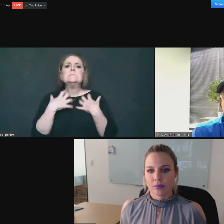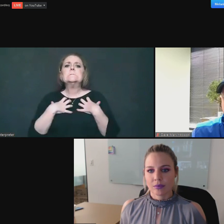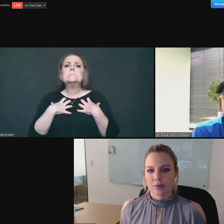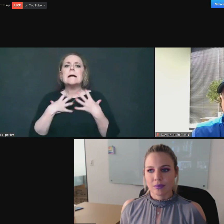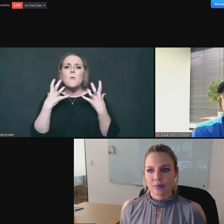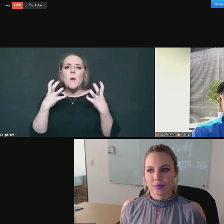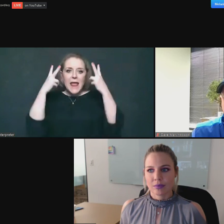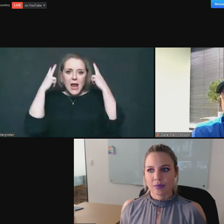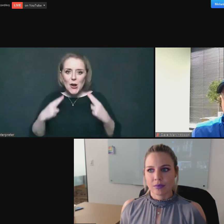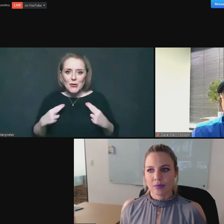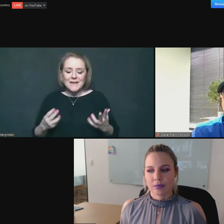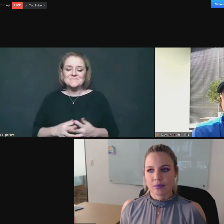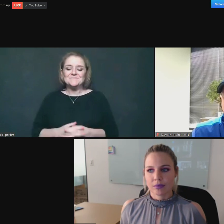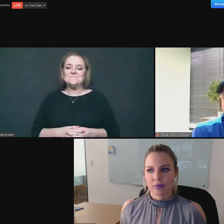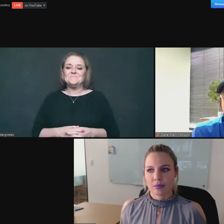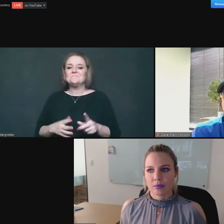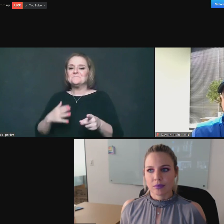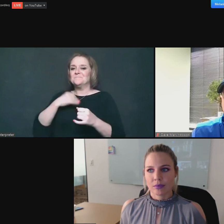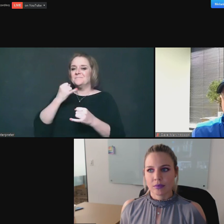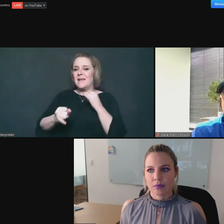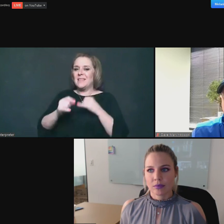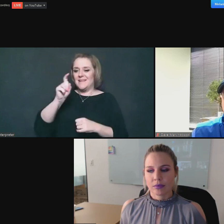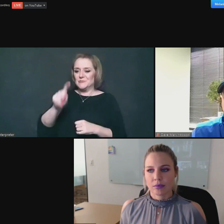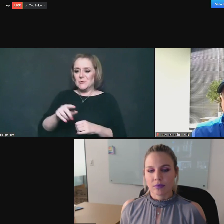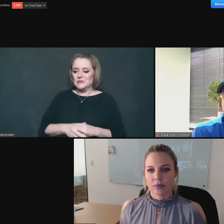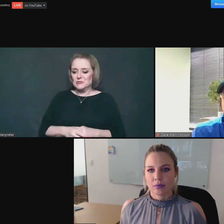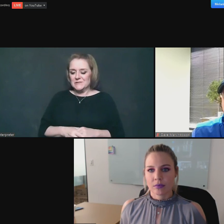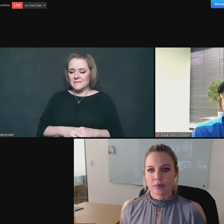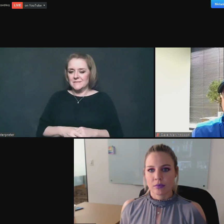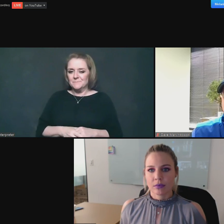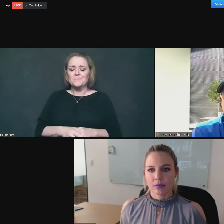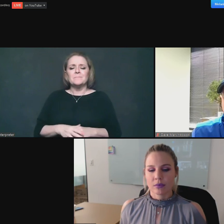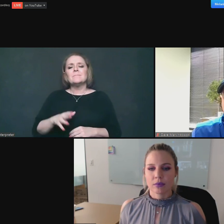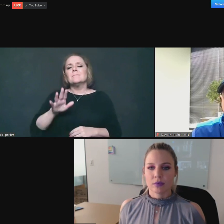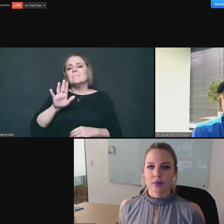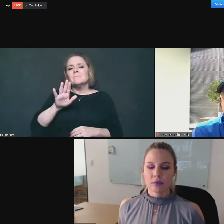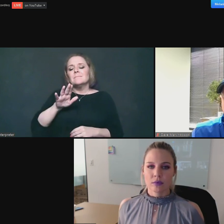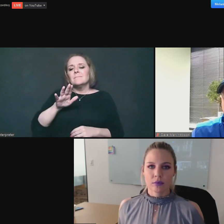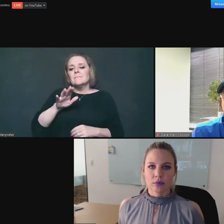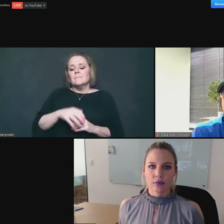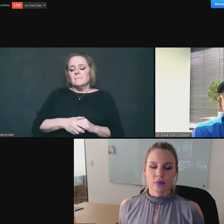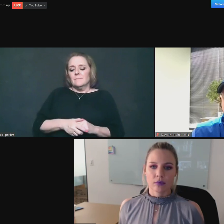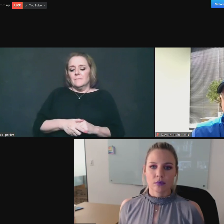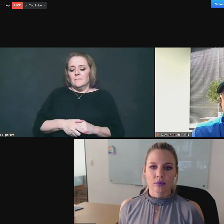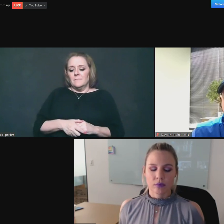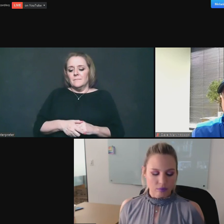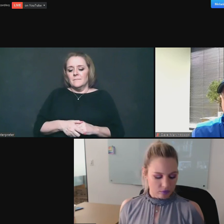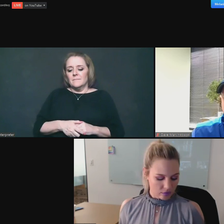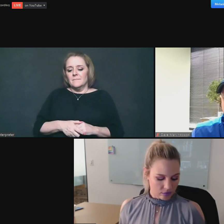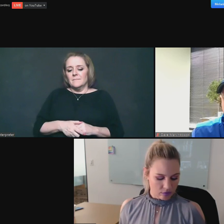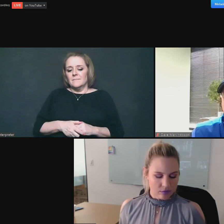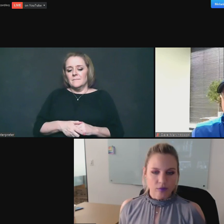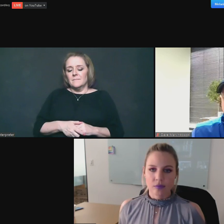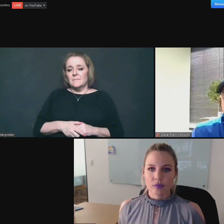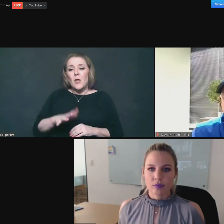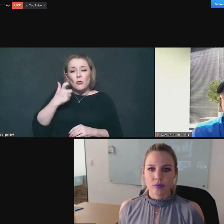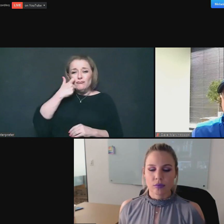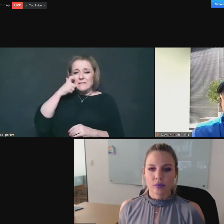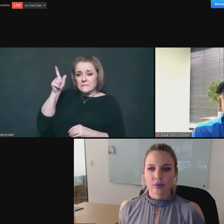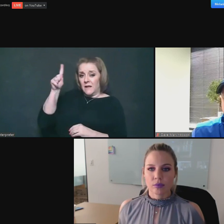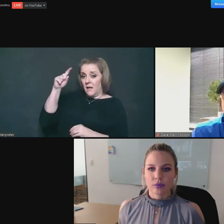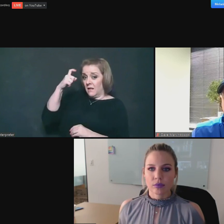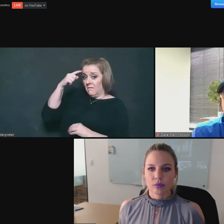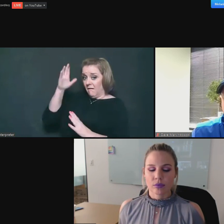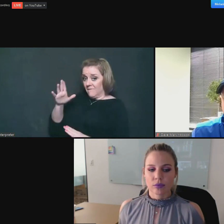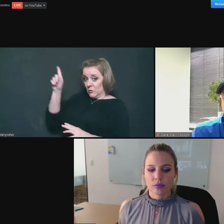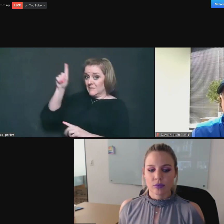my last question is, you guys kind of touched on this in the beginning, but what's your response to this recent executive order? Are you